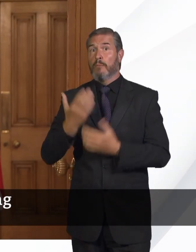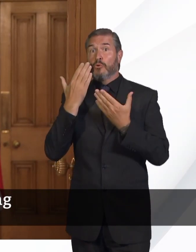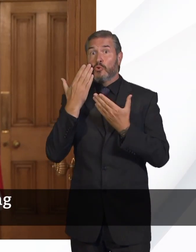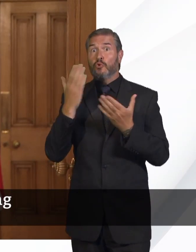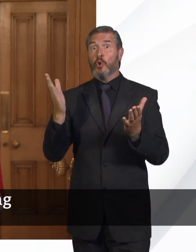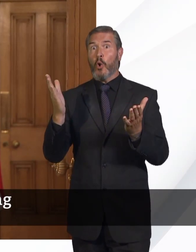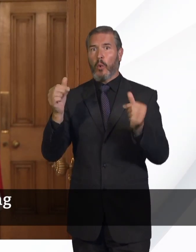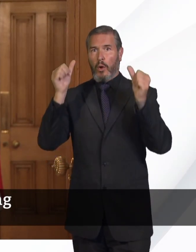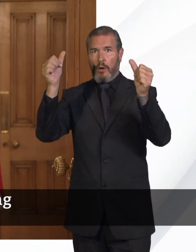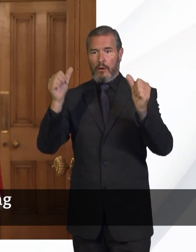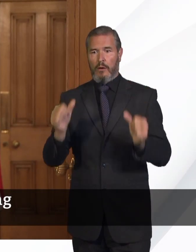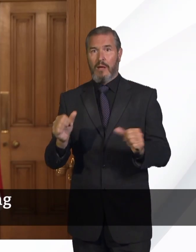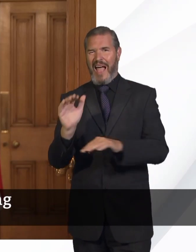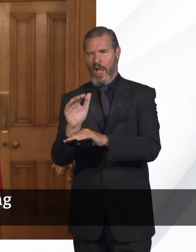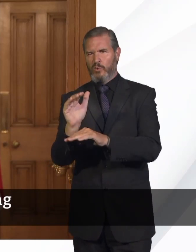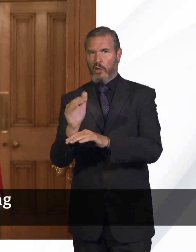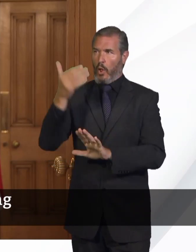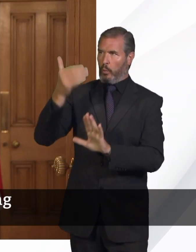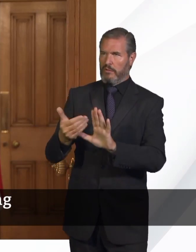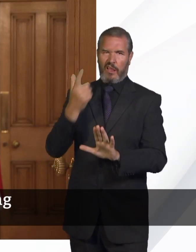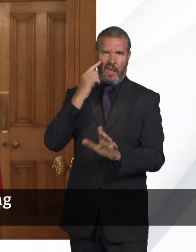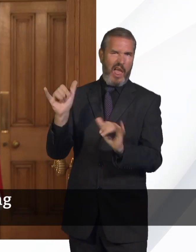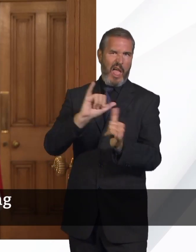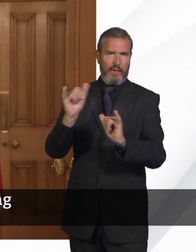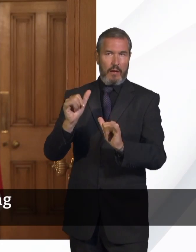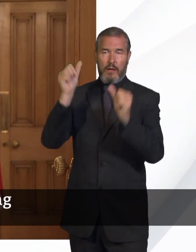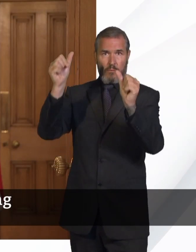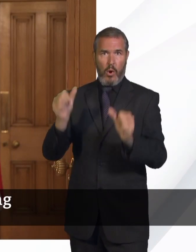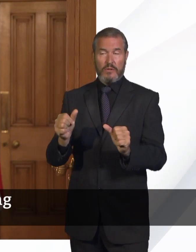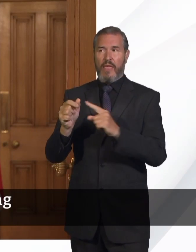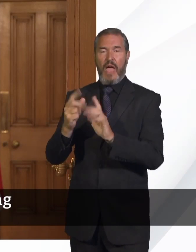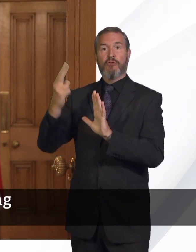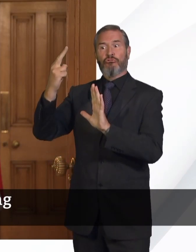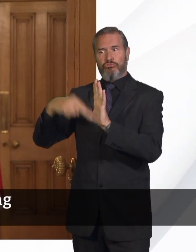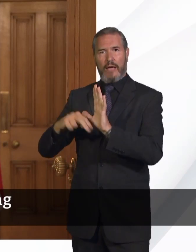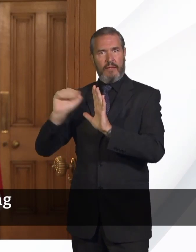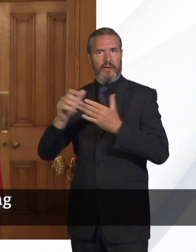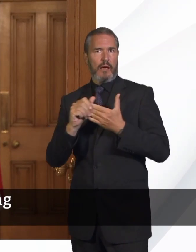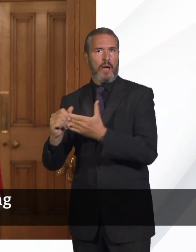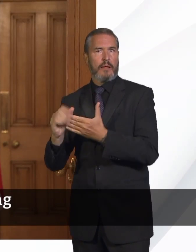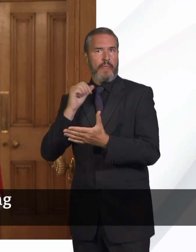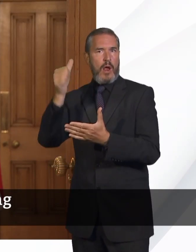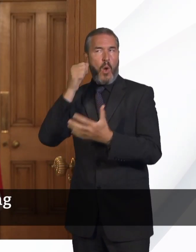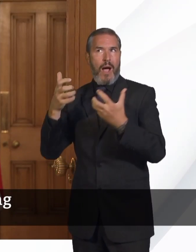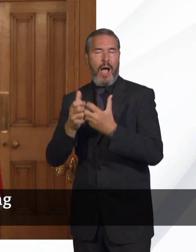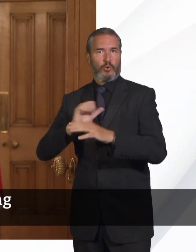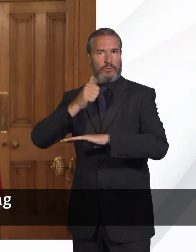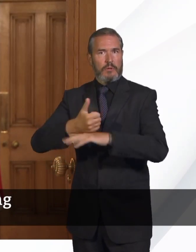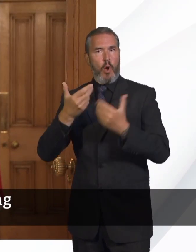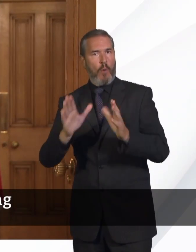in their shop window or outside their door to show their customers they have read and taken steps to follow the